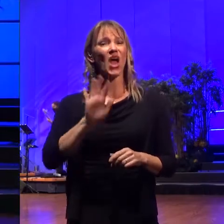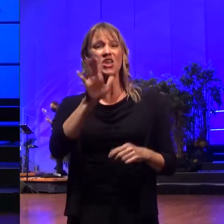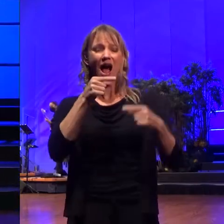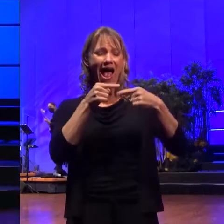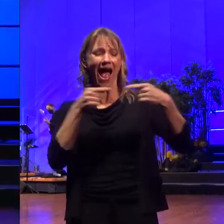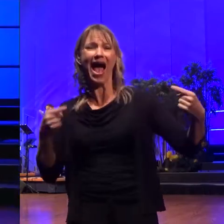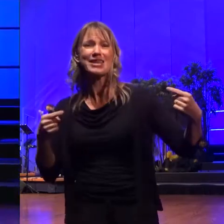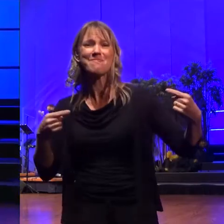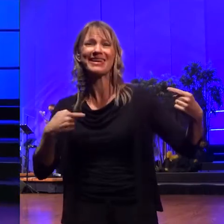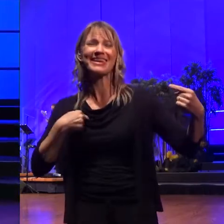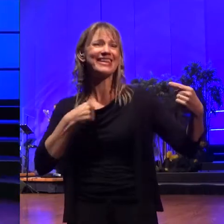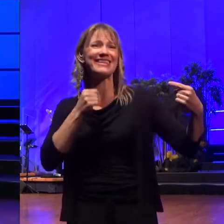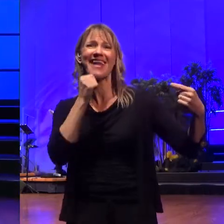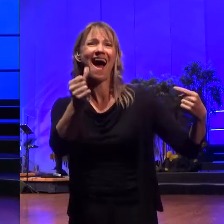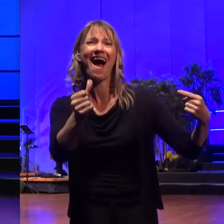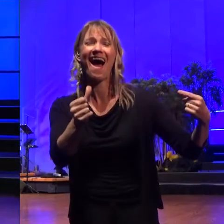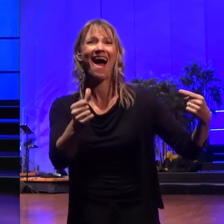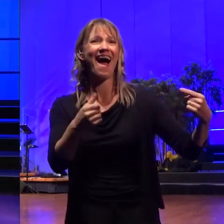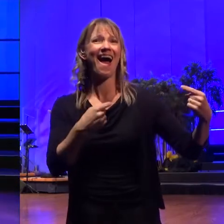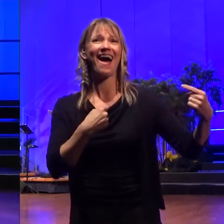I'm not your enemy.